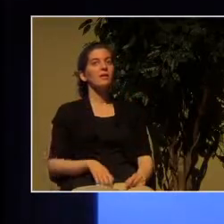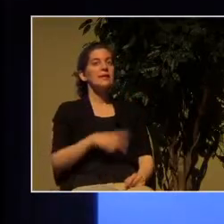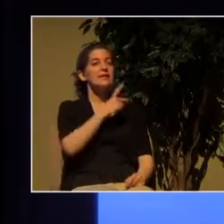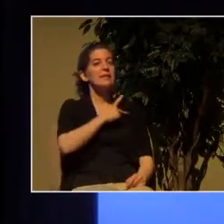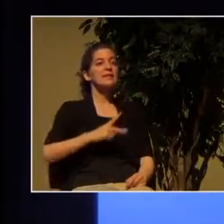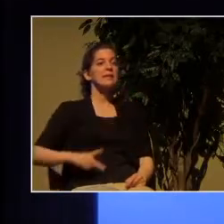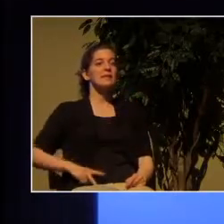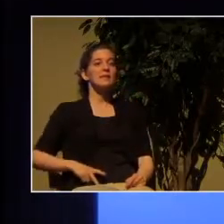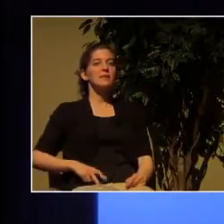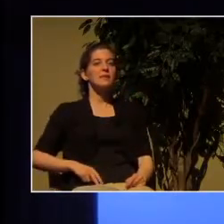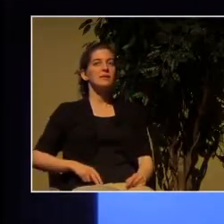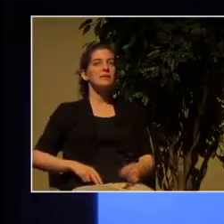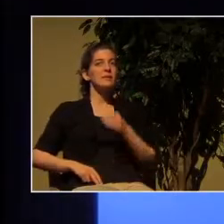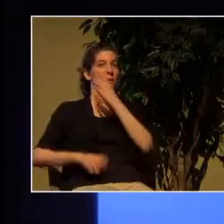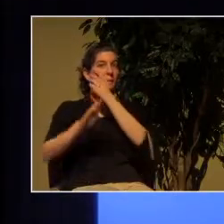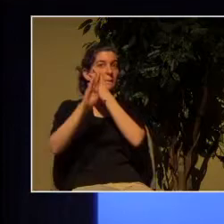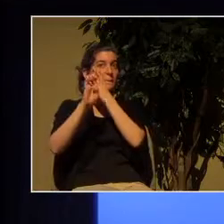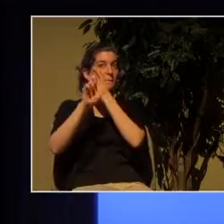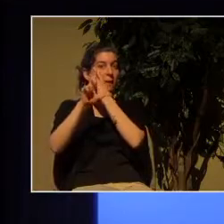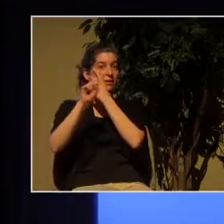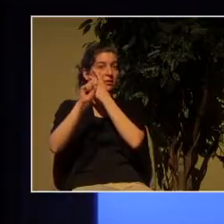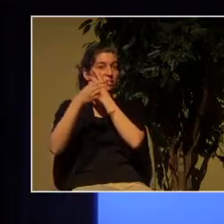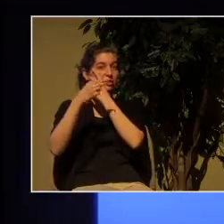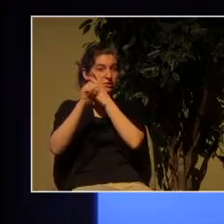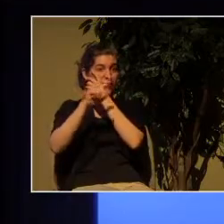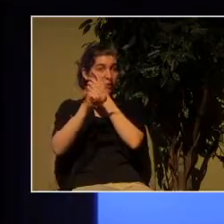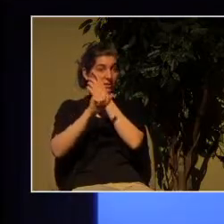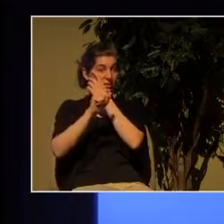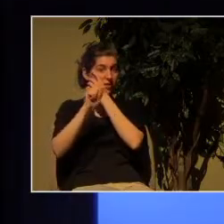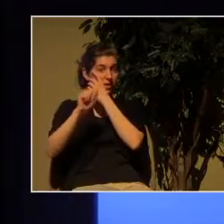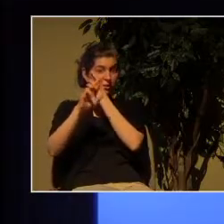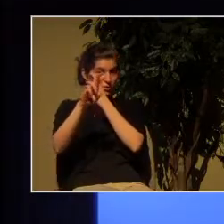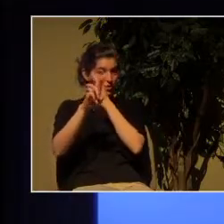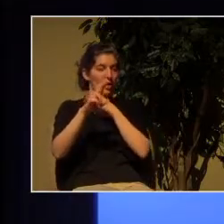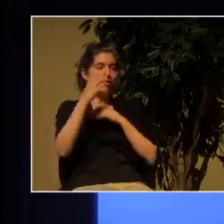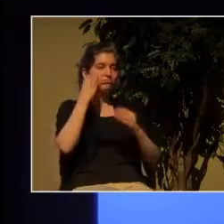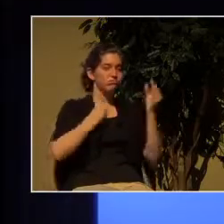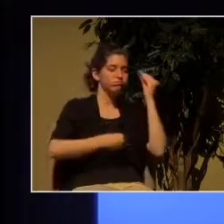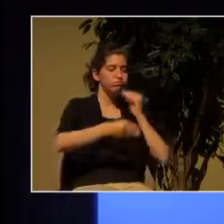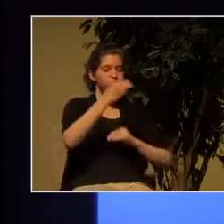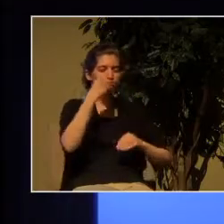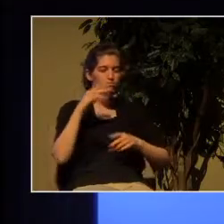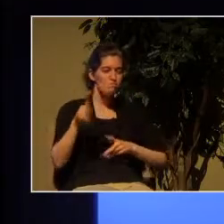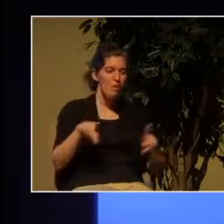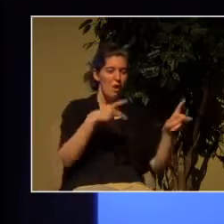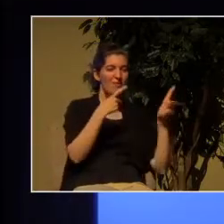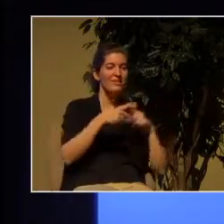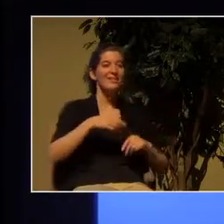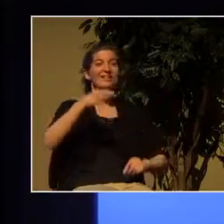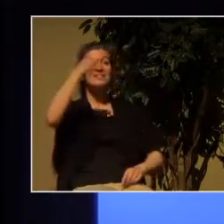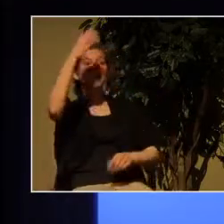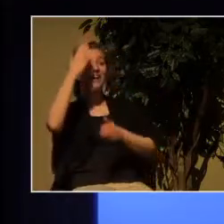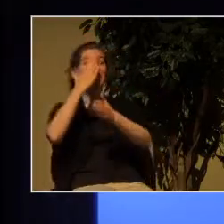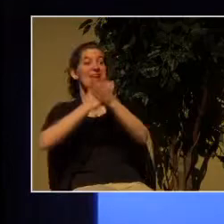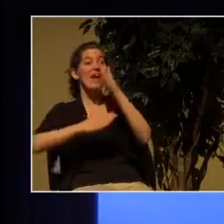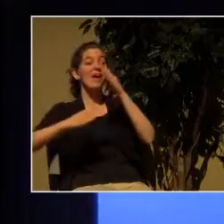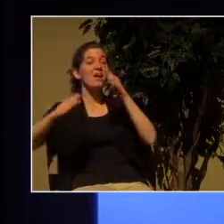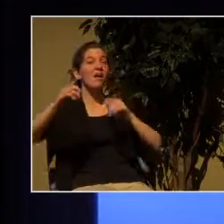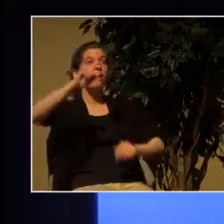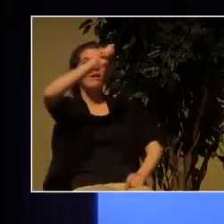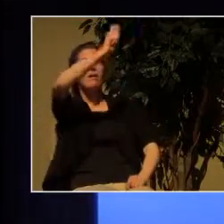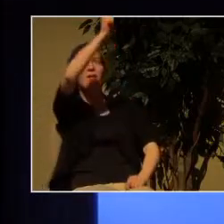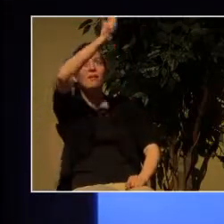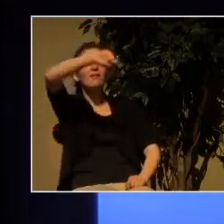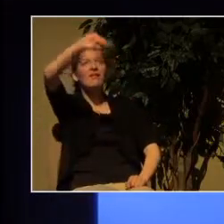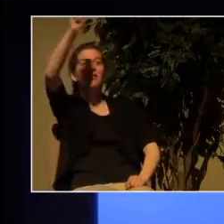you will recall is feasting away in his party and the hand of God appears writing on the wall mena mena tekel